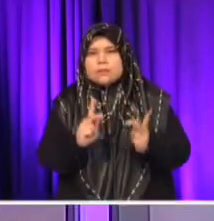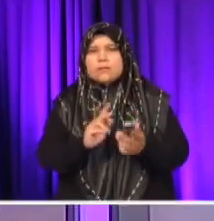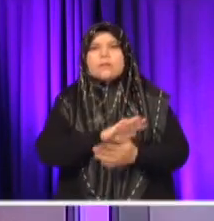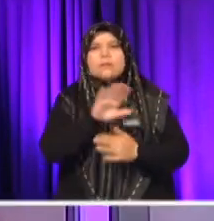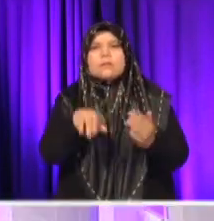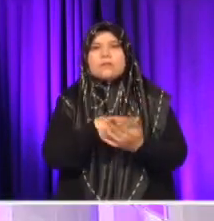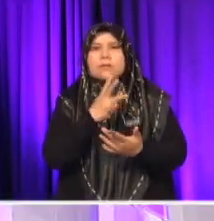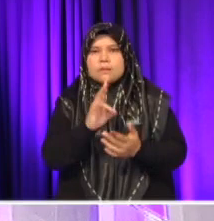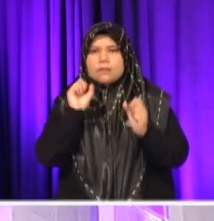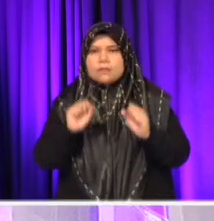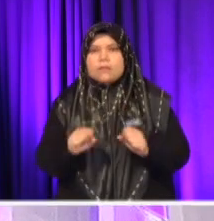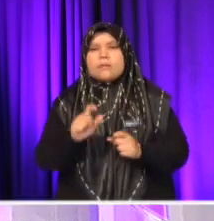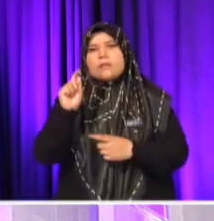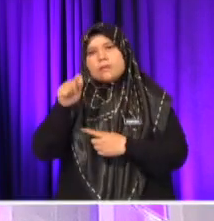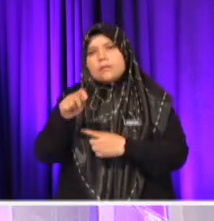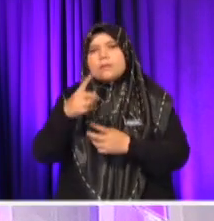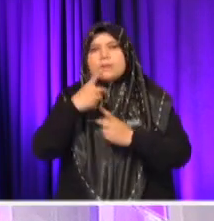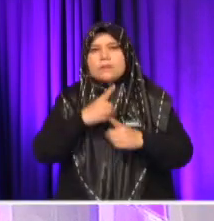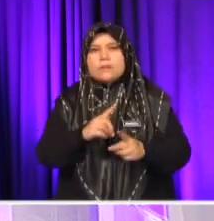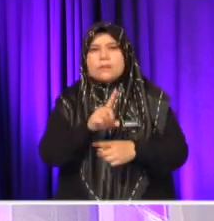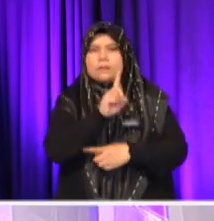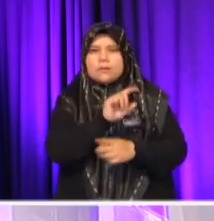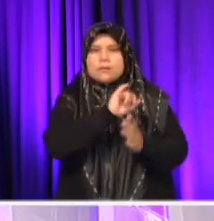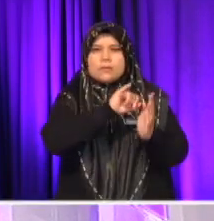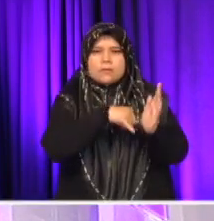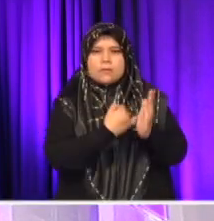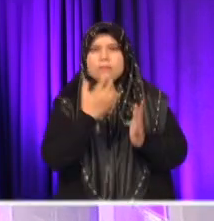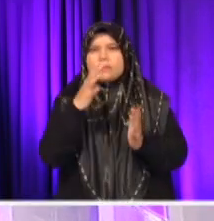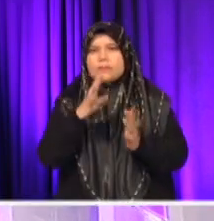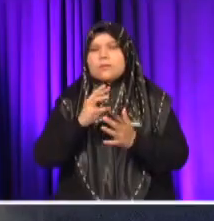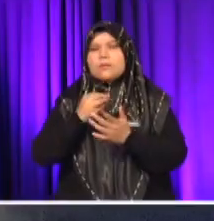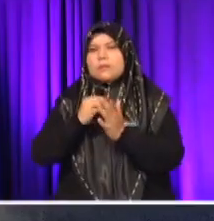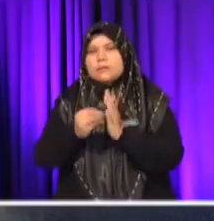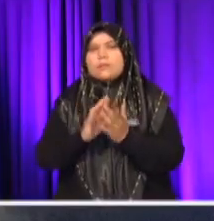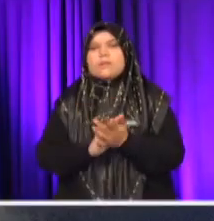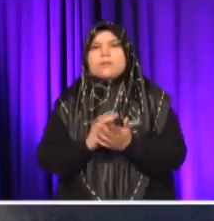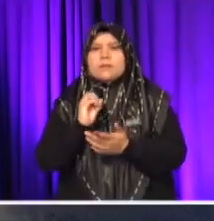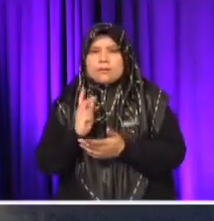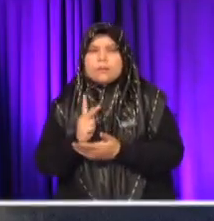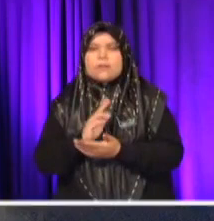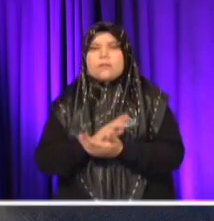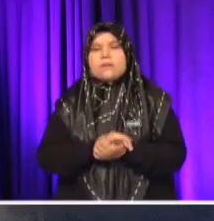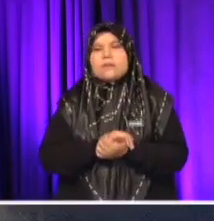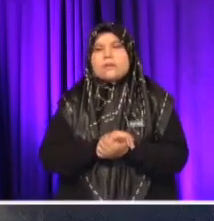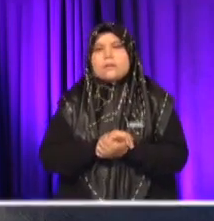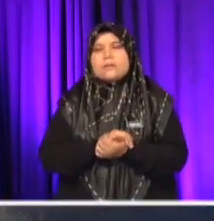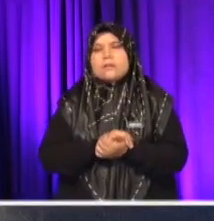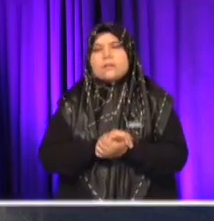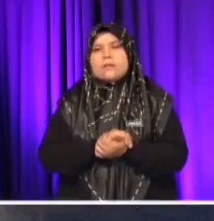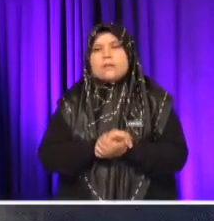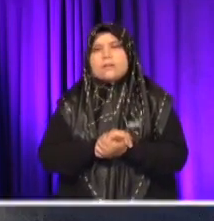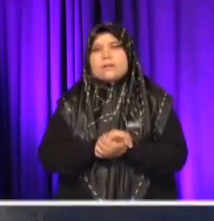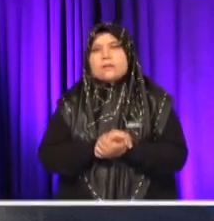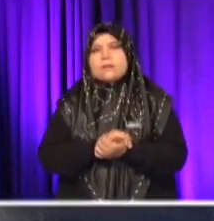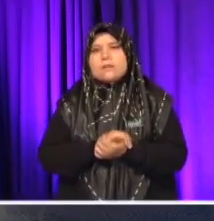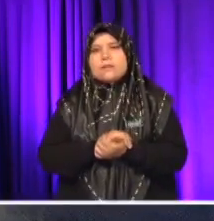parts need to be answered within that 1 hour 15 minutes. Yes, correct. Yep. Okay, understood. All Alright. right. So this is the English